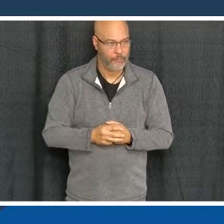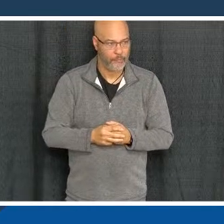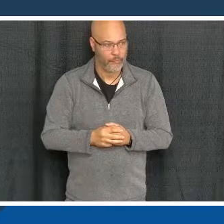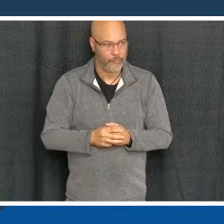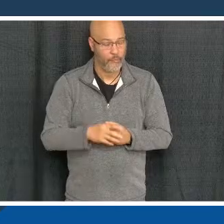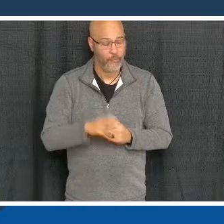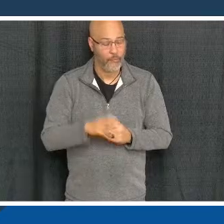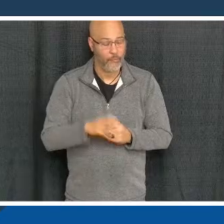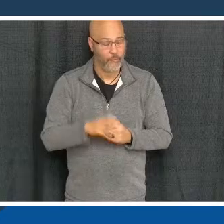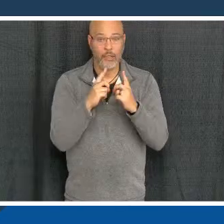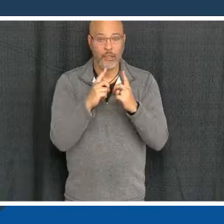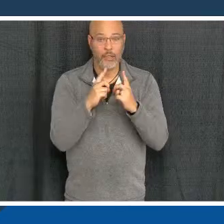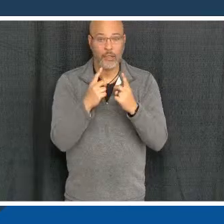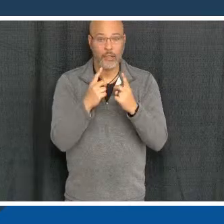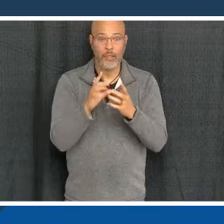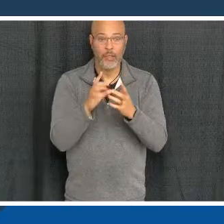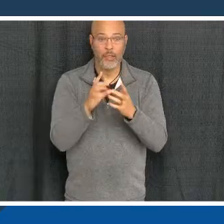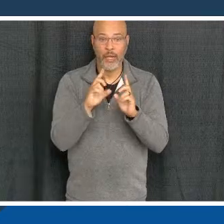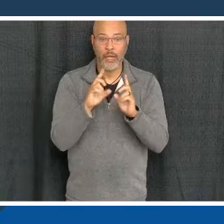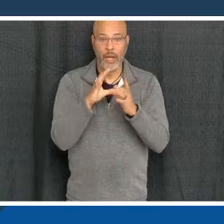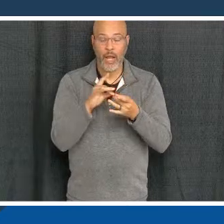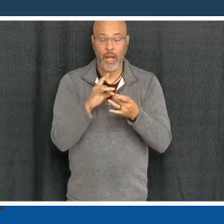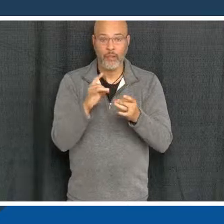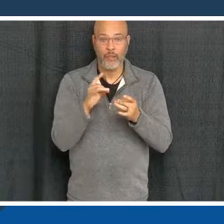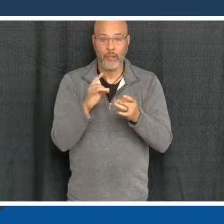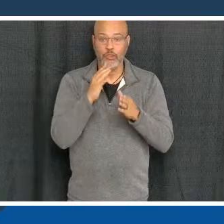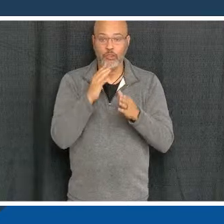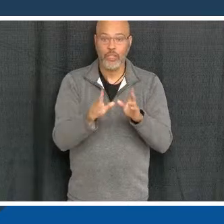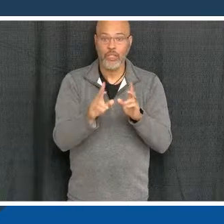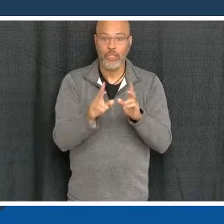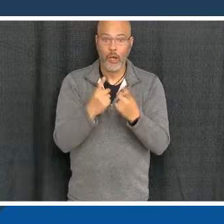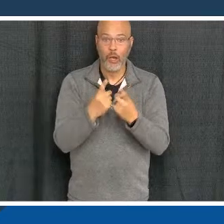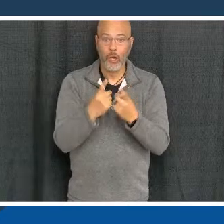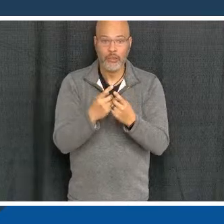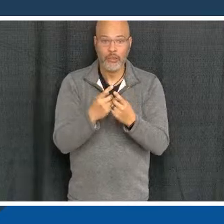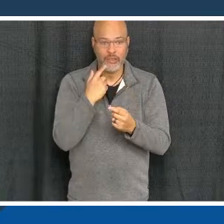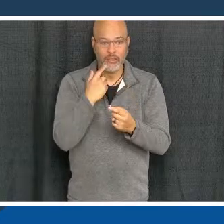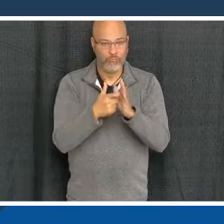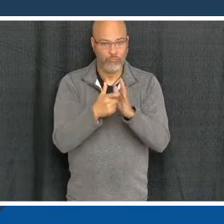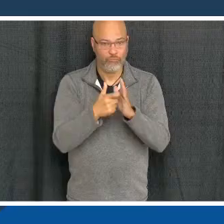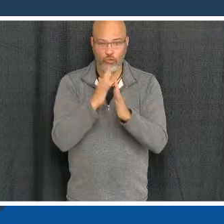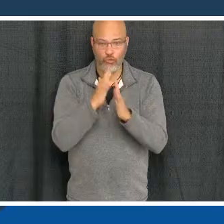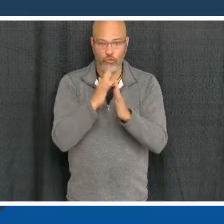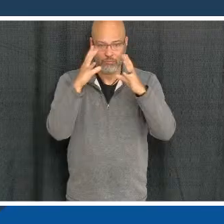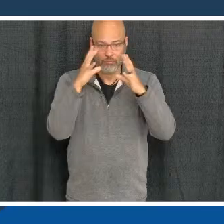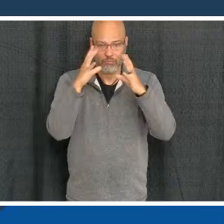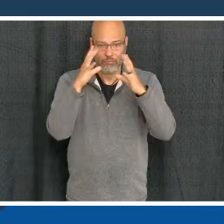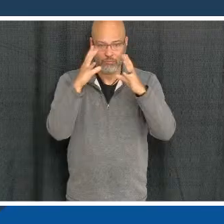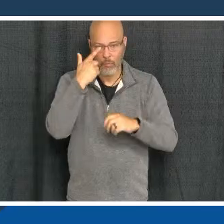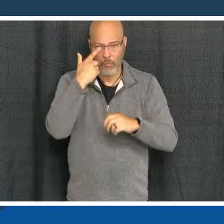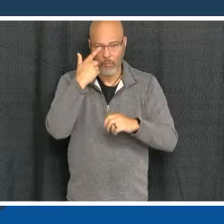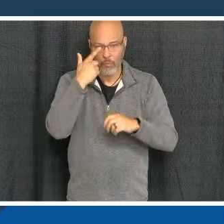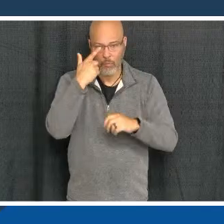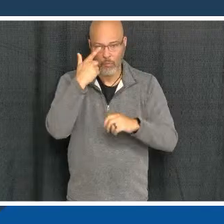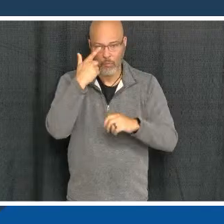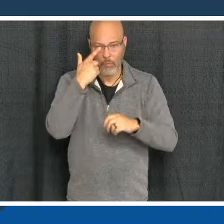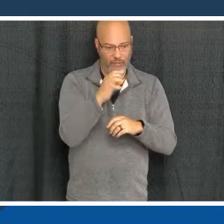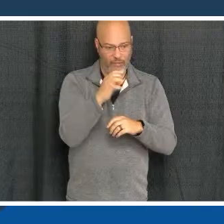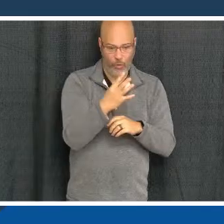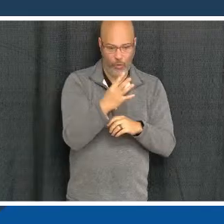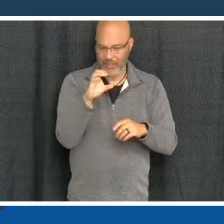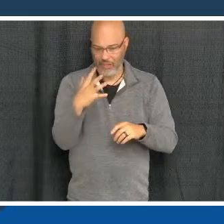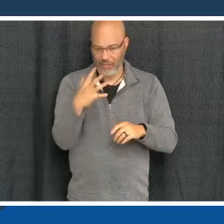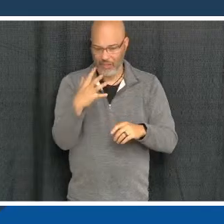All right, department comments. Street department did not require a traffic assessment due to the similarities between